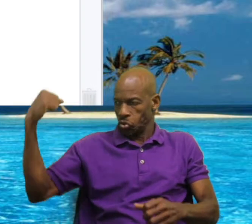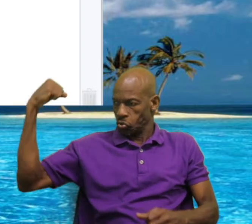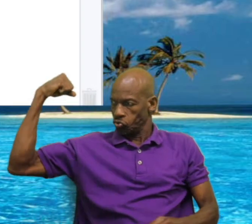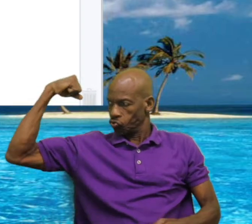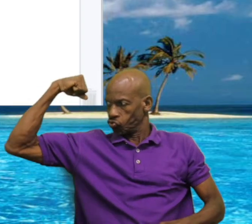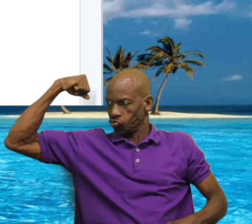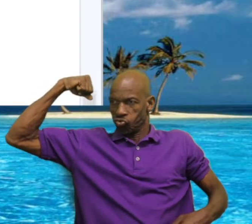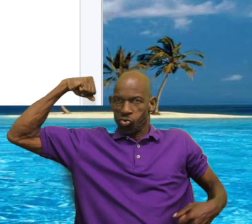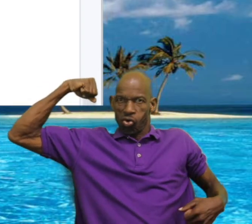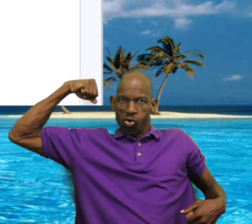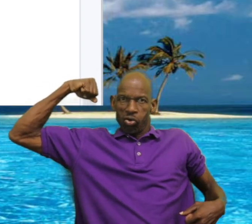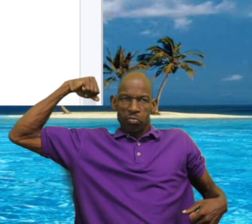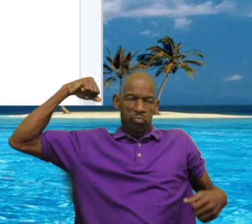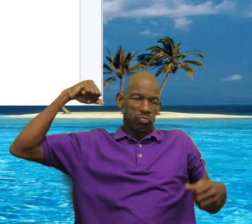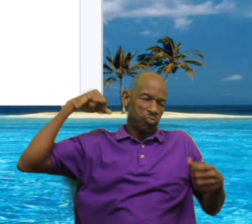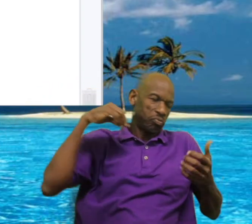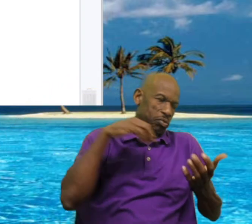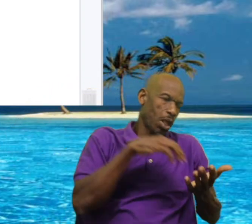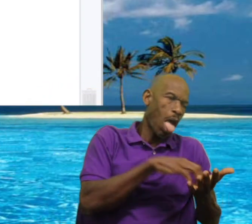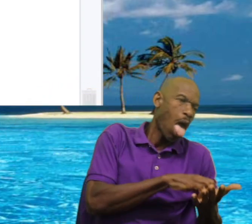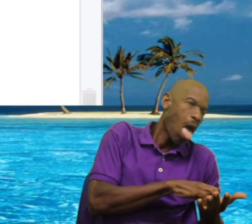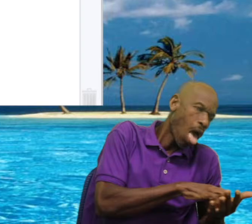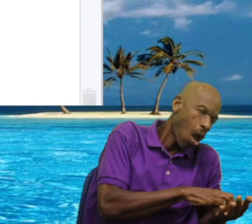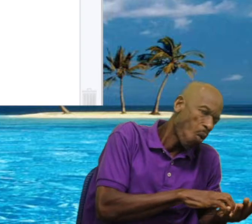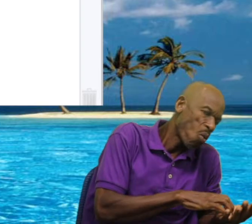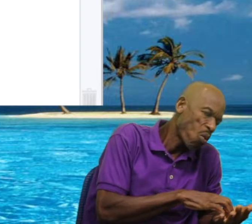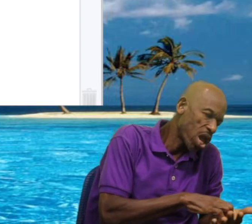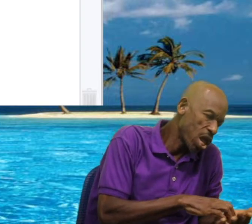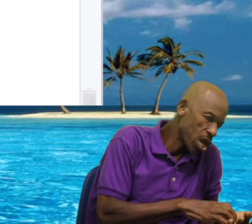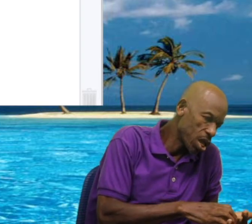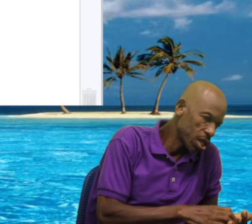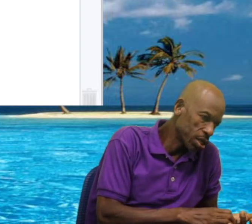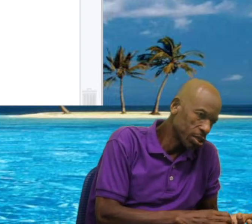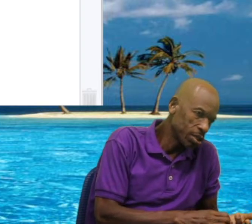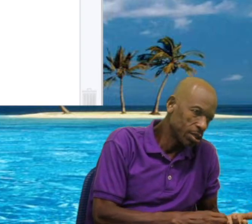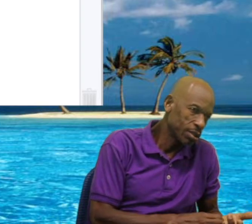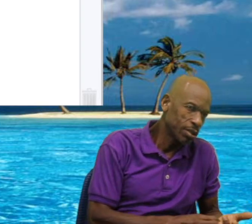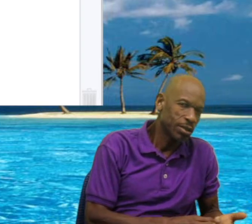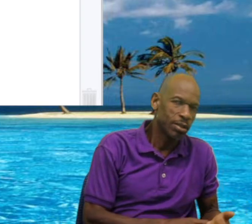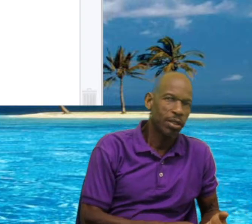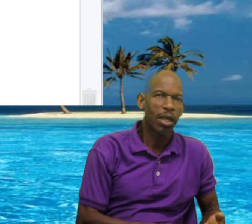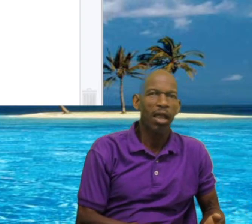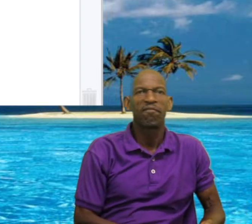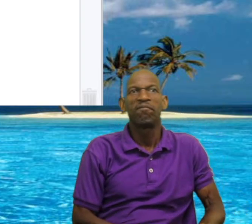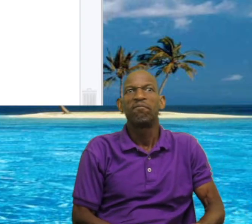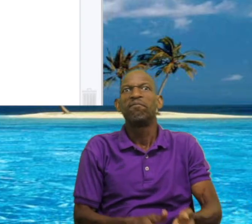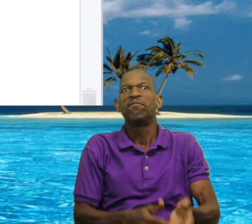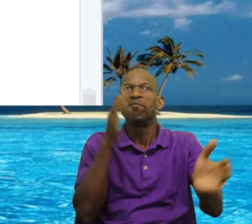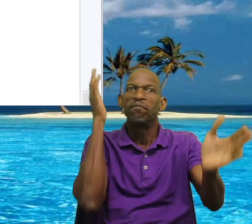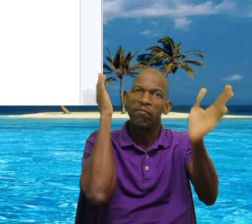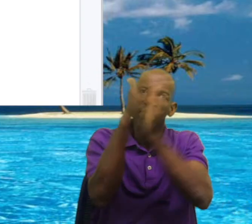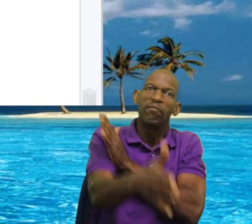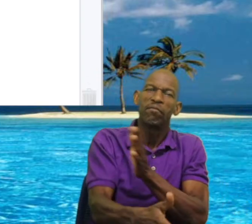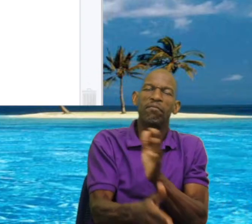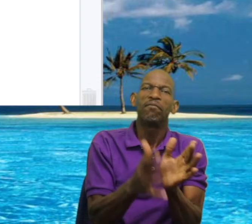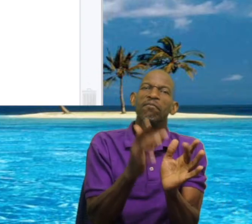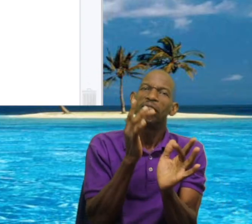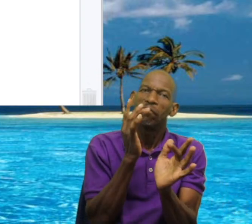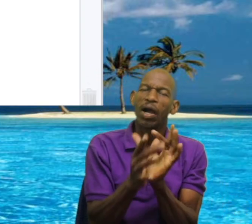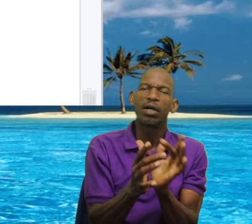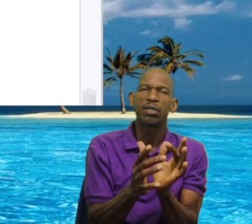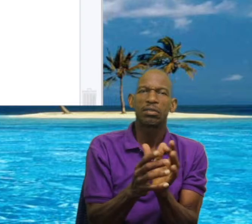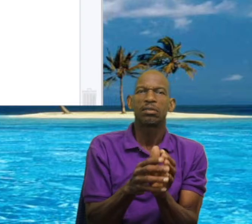again, write it from a book where it have an in the sentence or on the